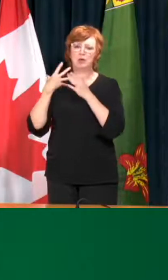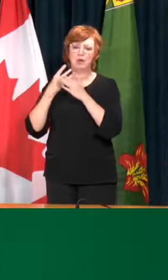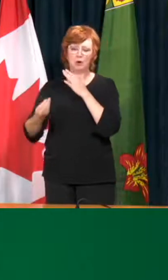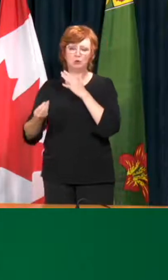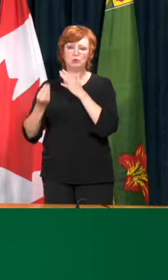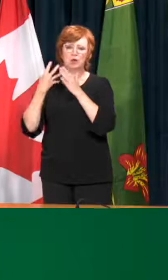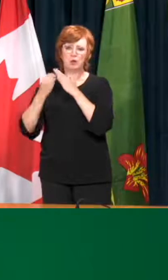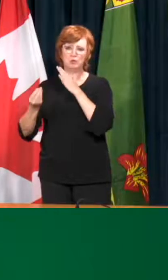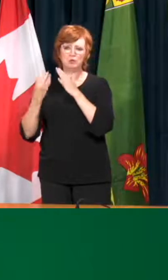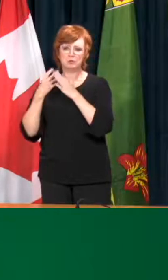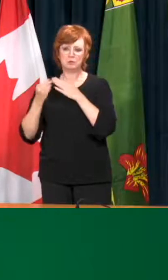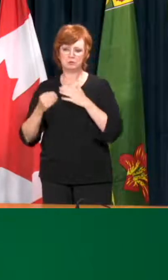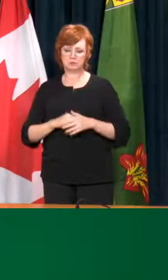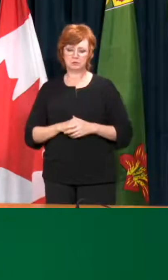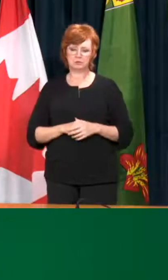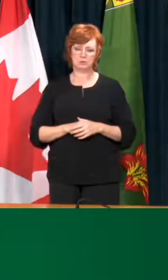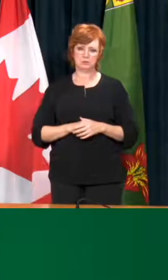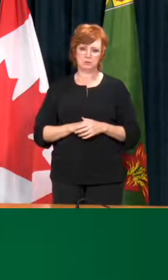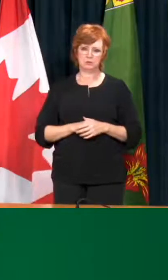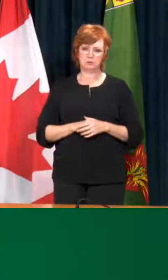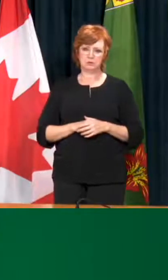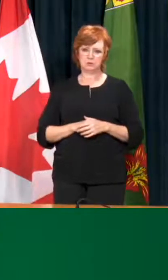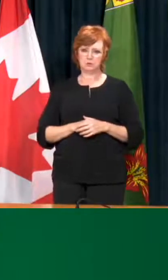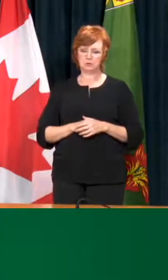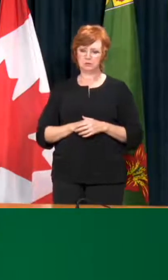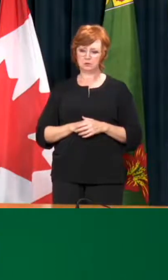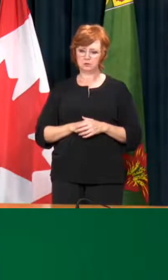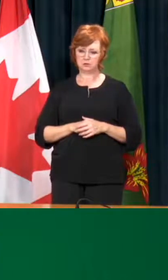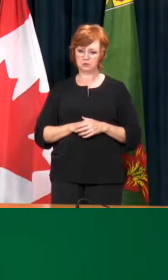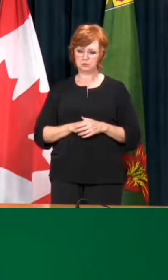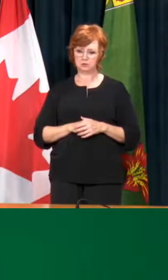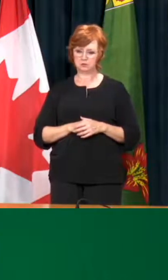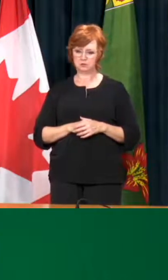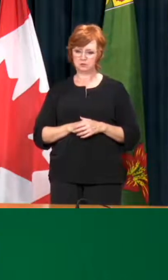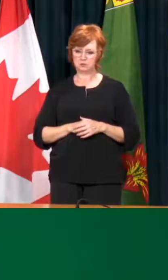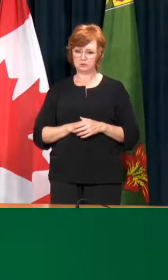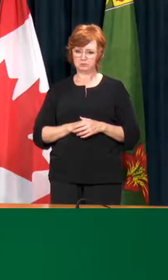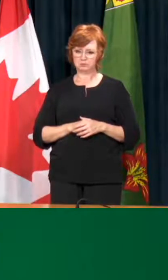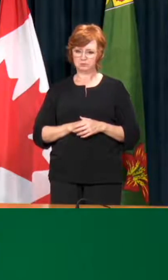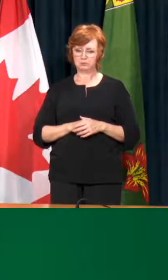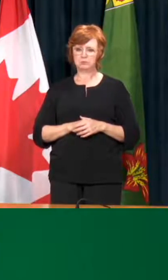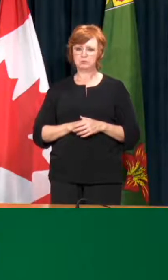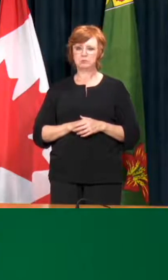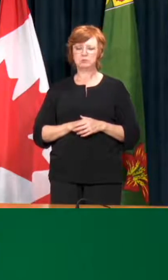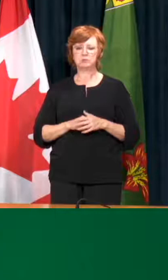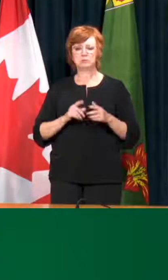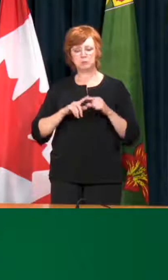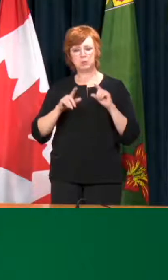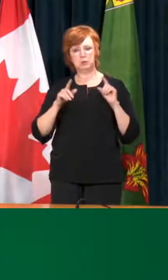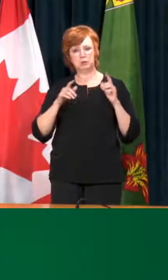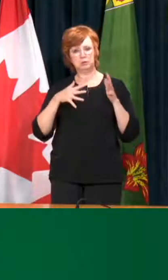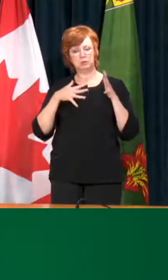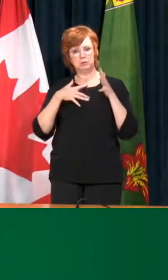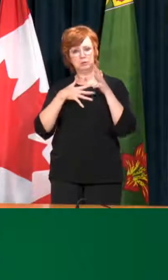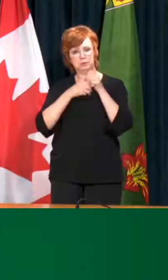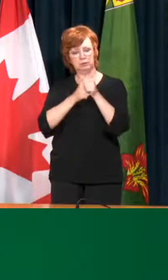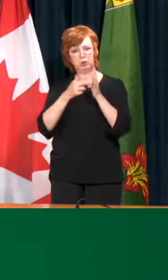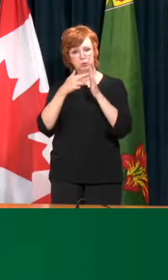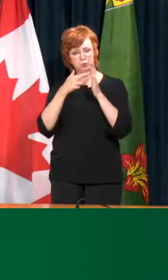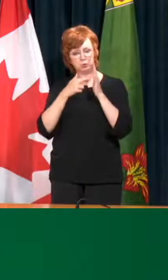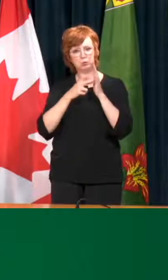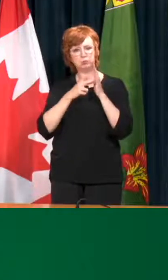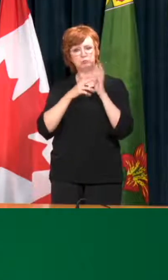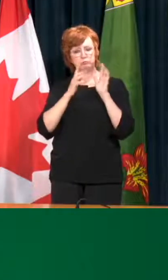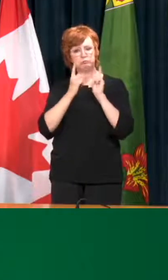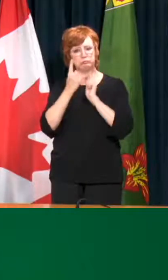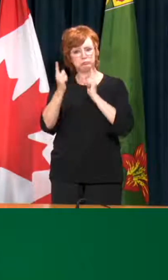ill, we seek testing if we have even mild symptoms, and we practice physical distancing all the time. Hopefully that will remain low. But I think we